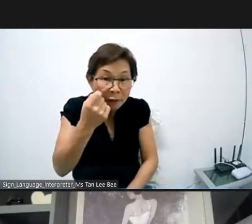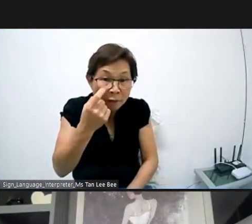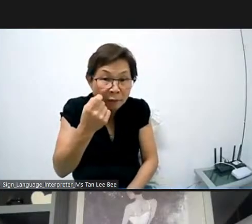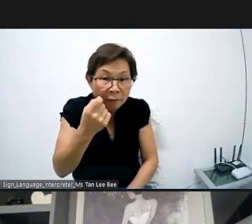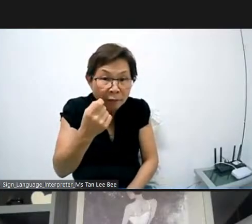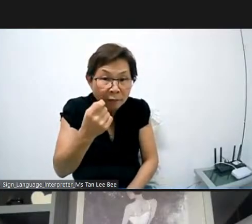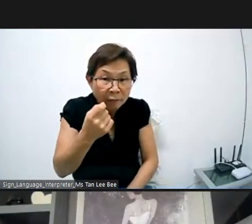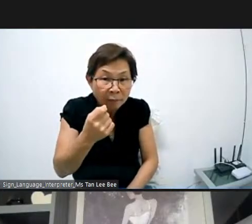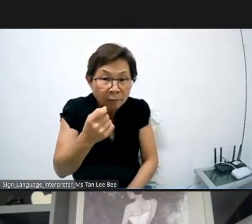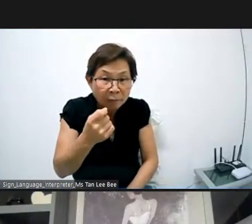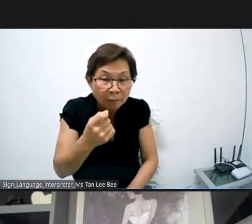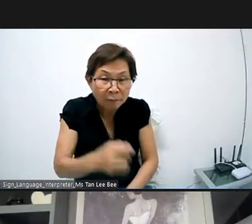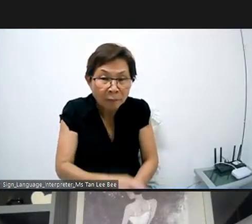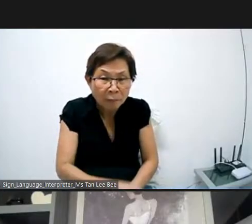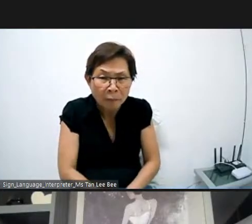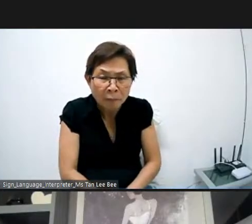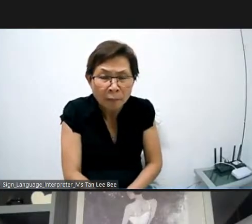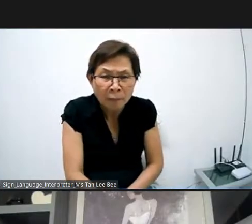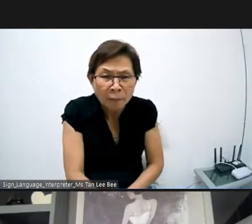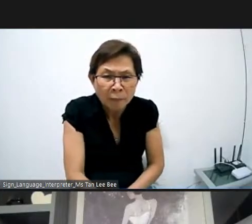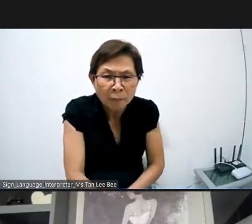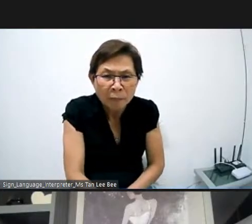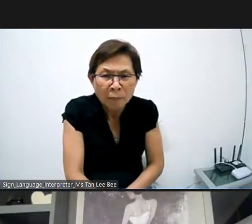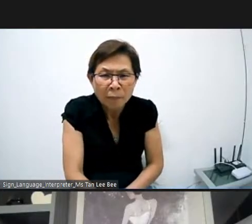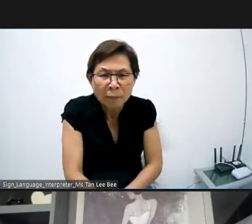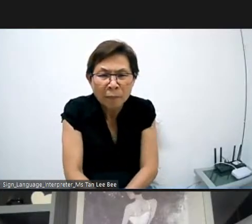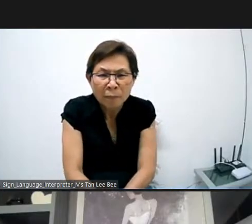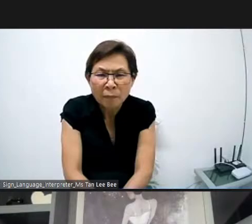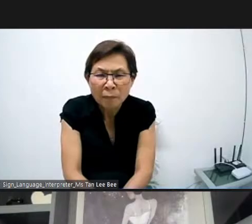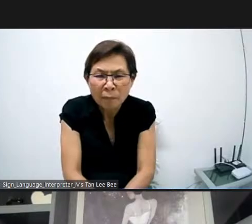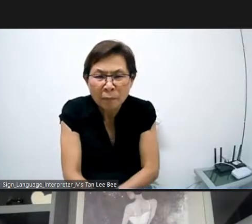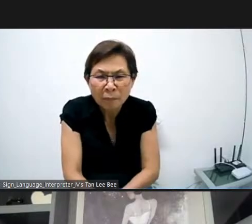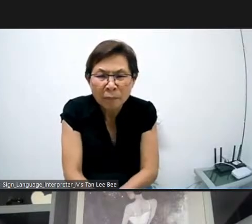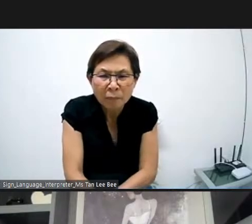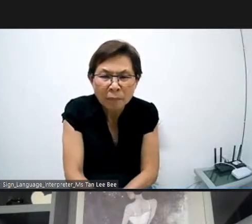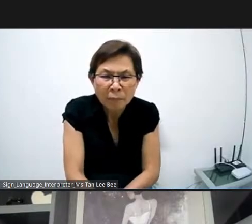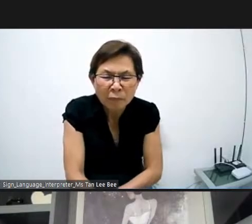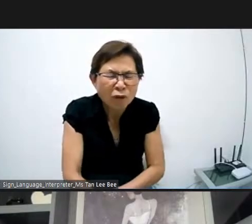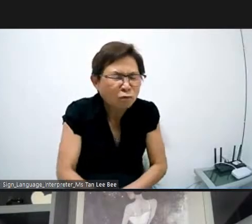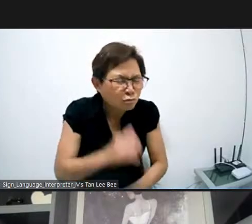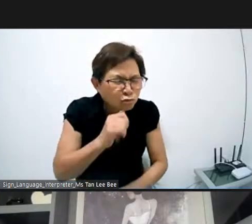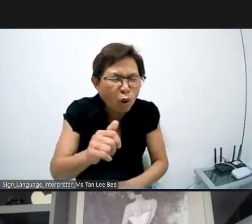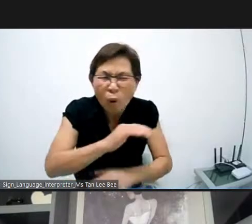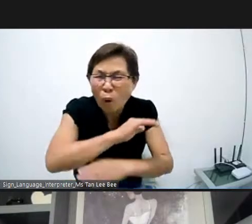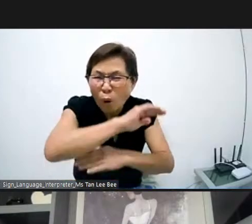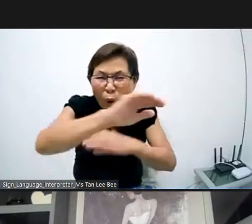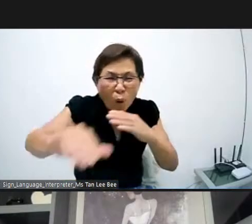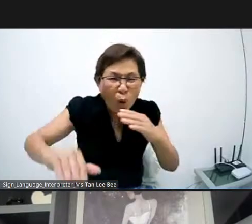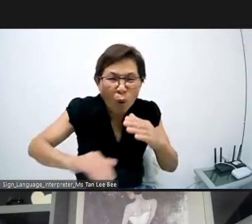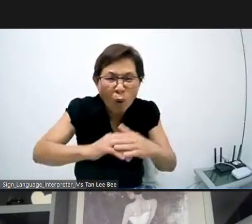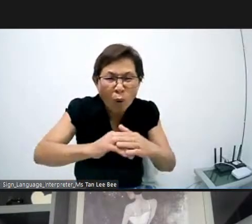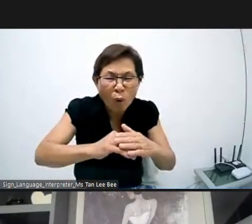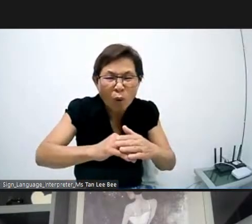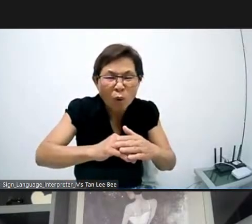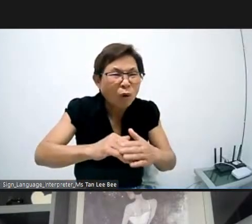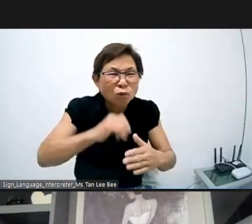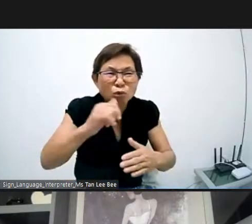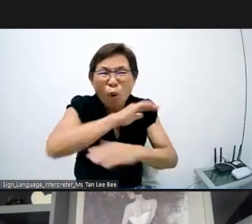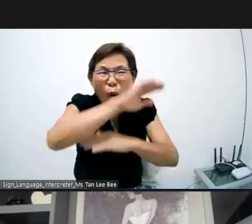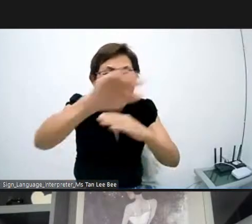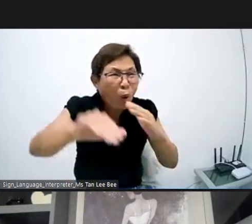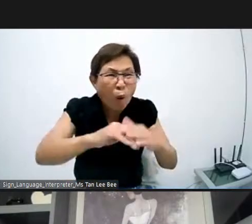most challenging, and some not all my students have a gadget, because the